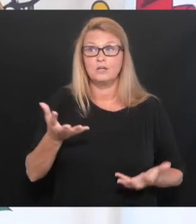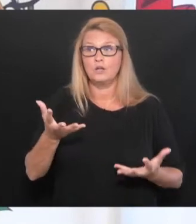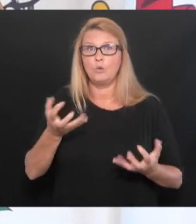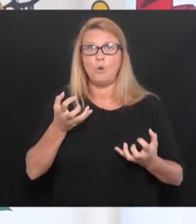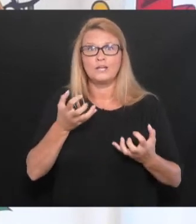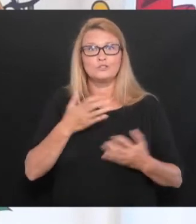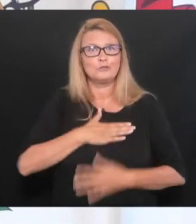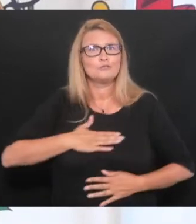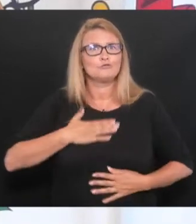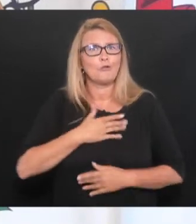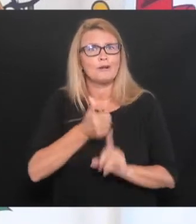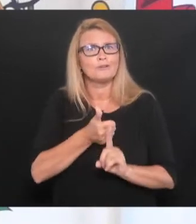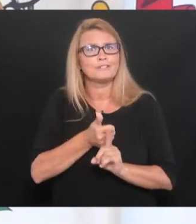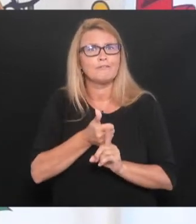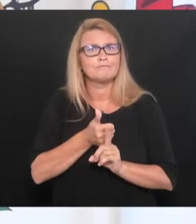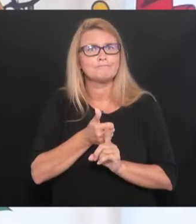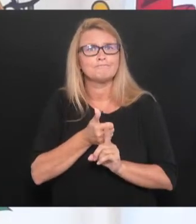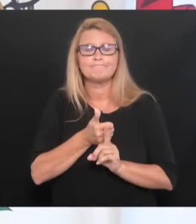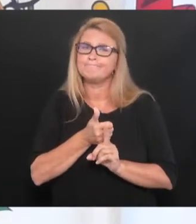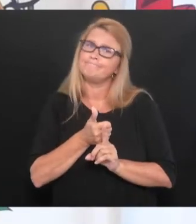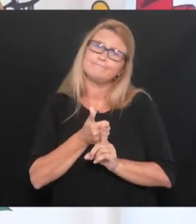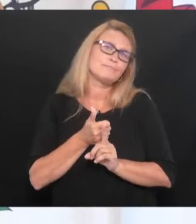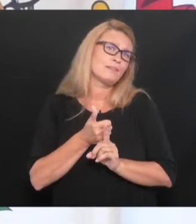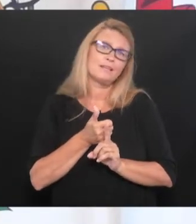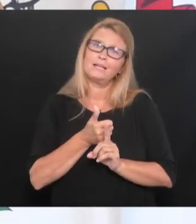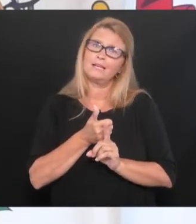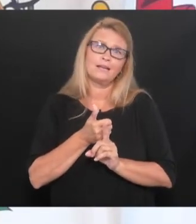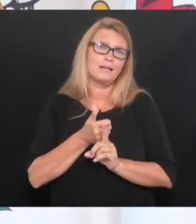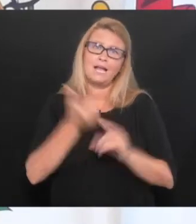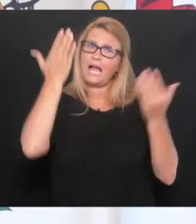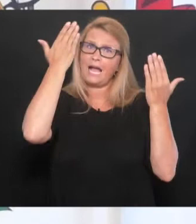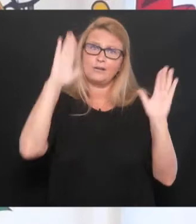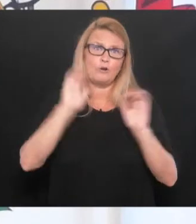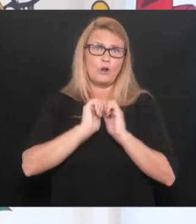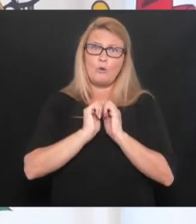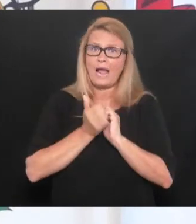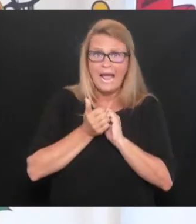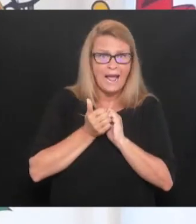love it and everything. But I don't know how in the world you're going to be